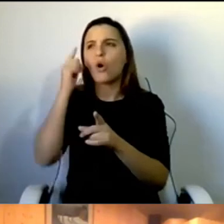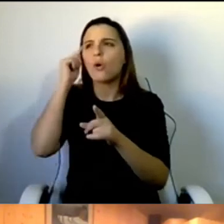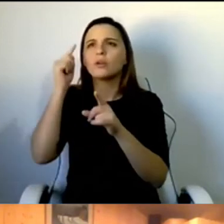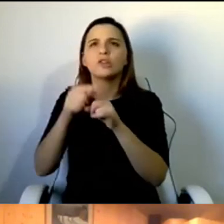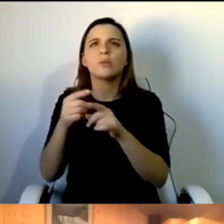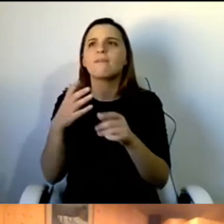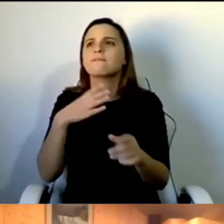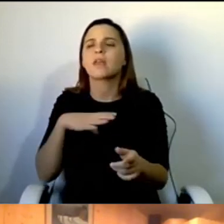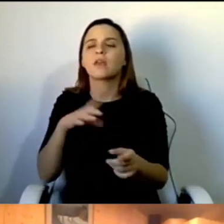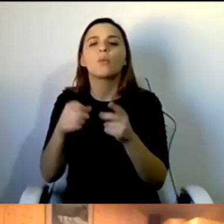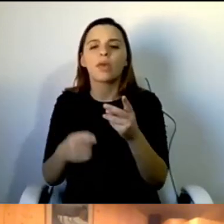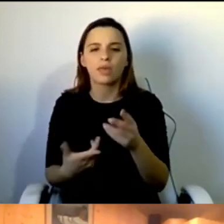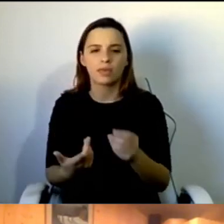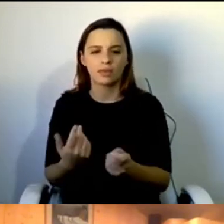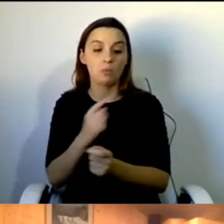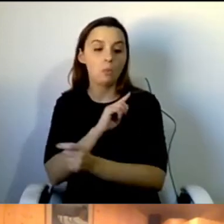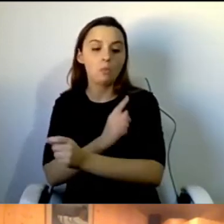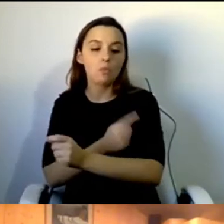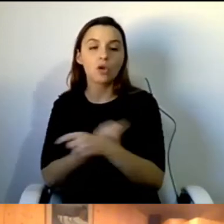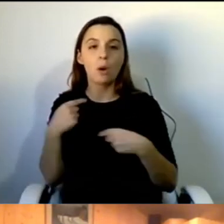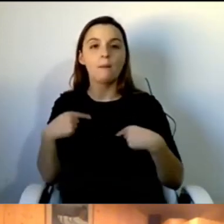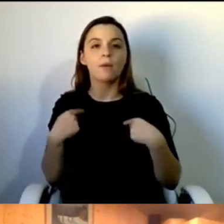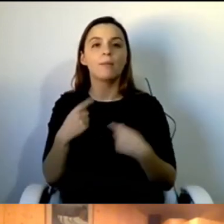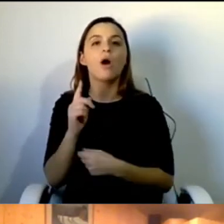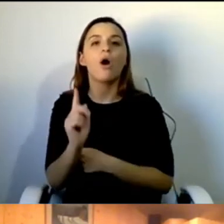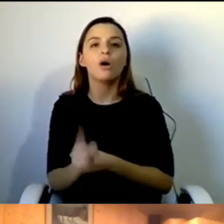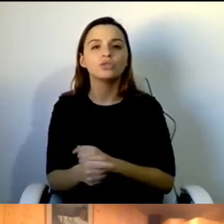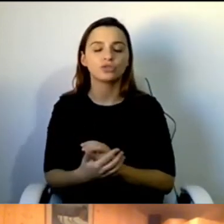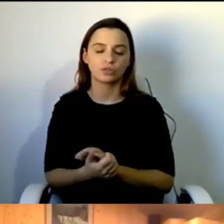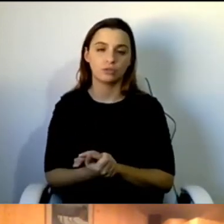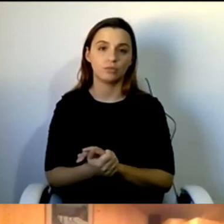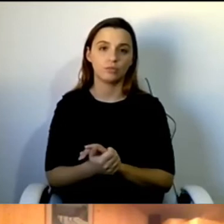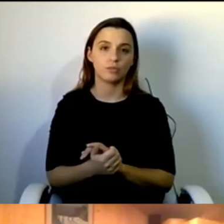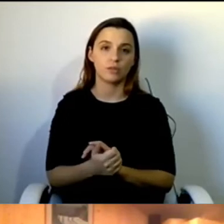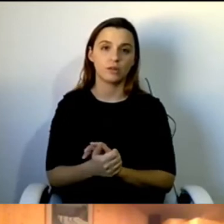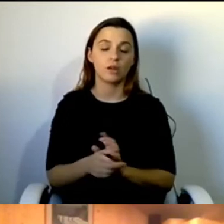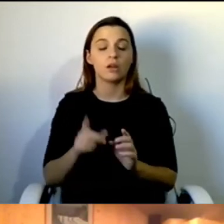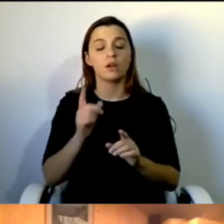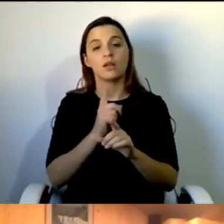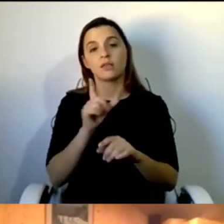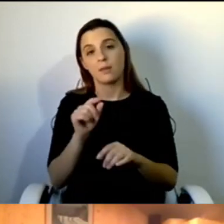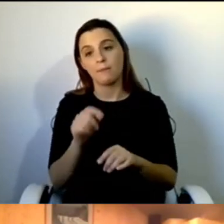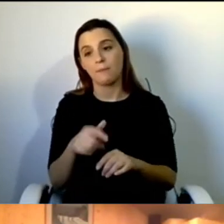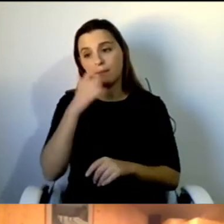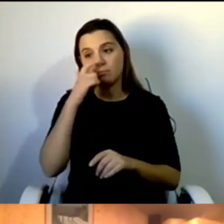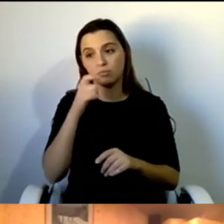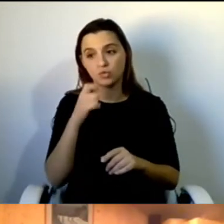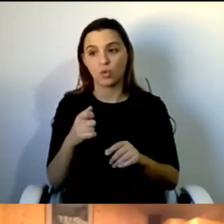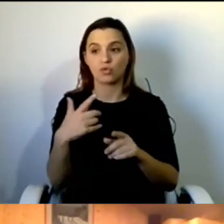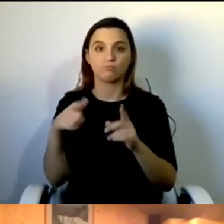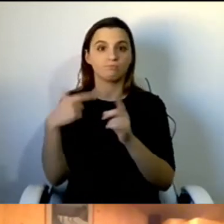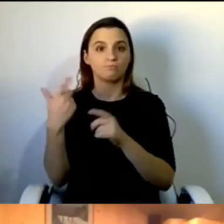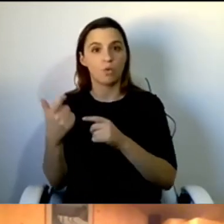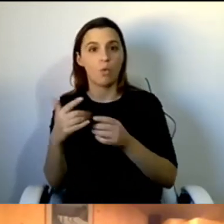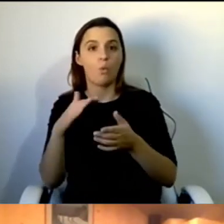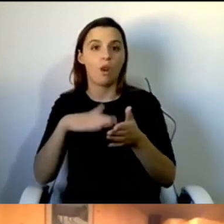the importance of peer support and learning how to become more and more empowered